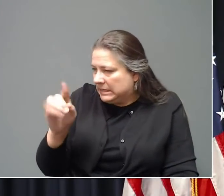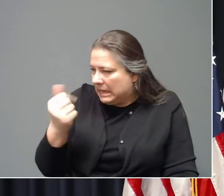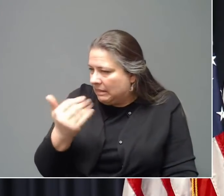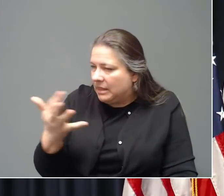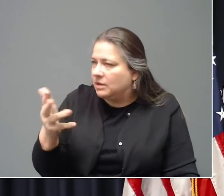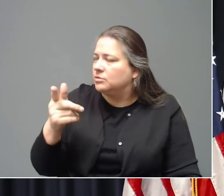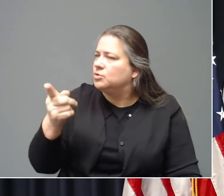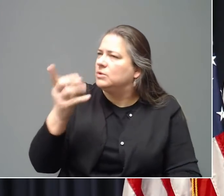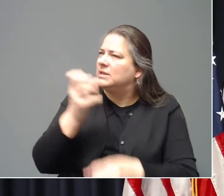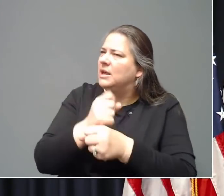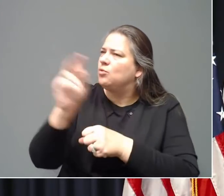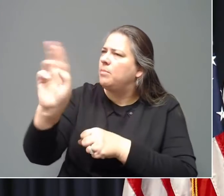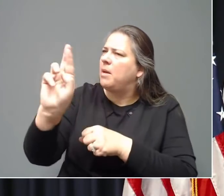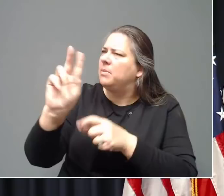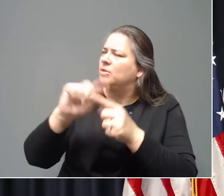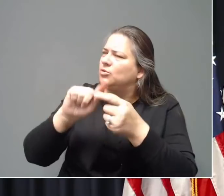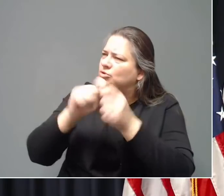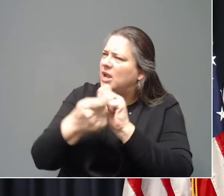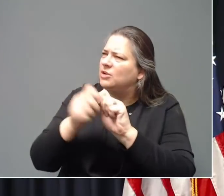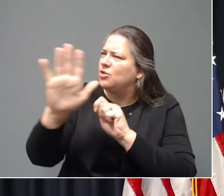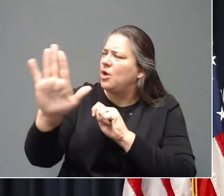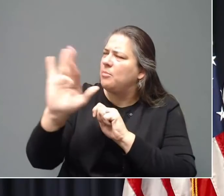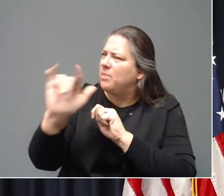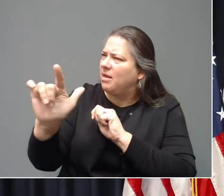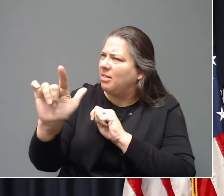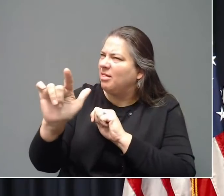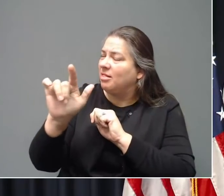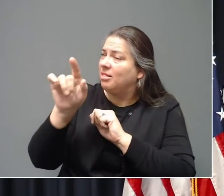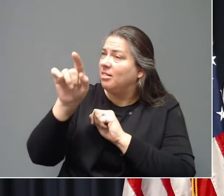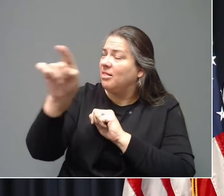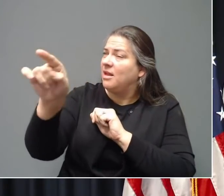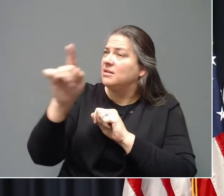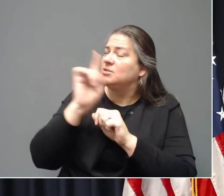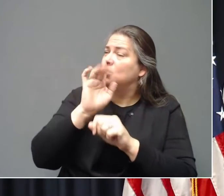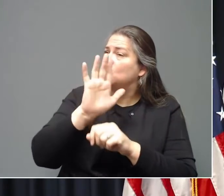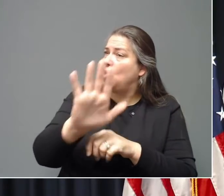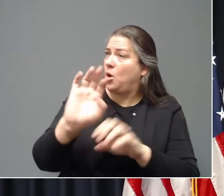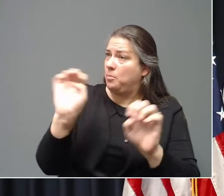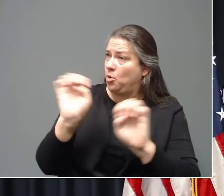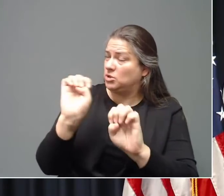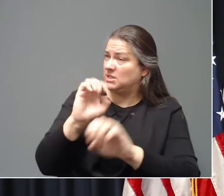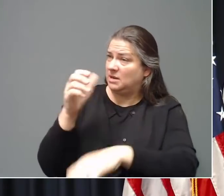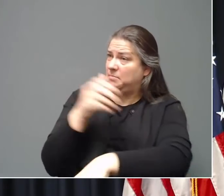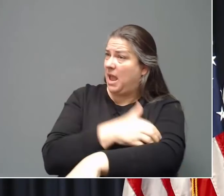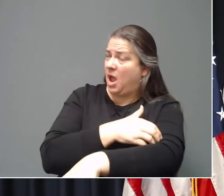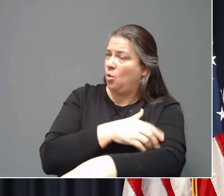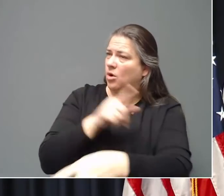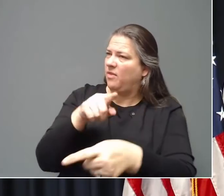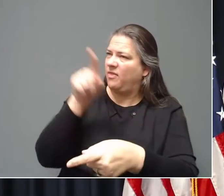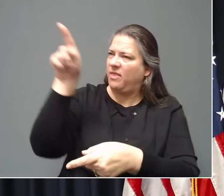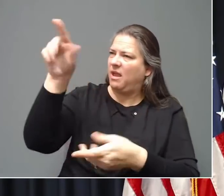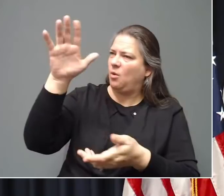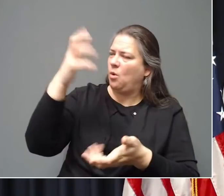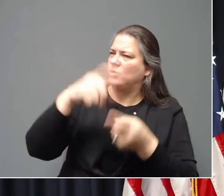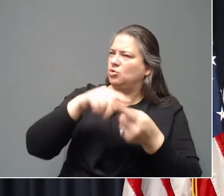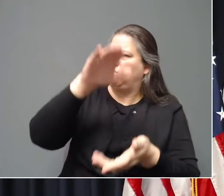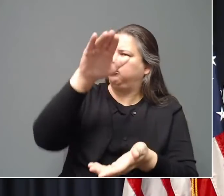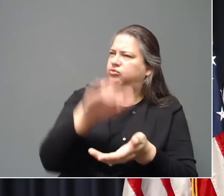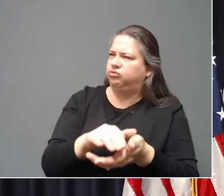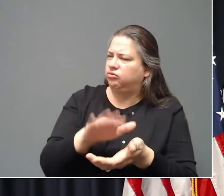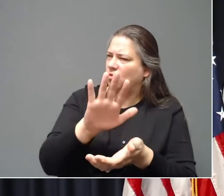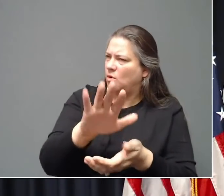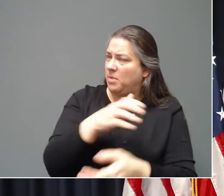bills aimed at reducing your emergency powers? And is there really any hope of that